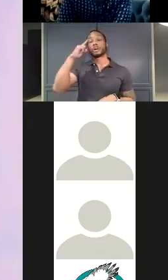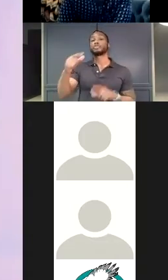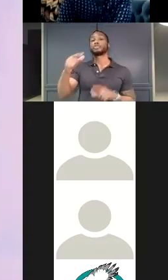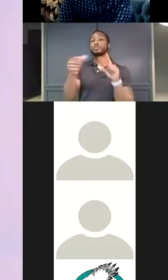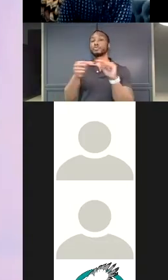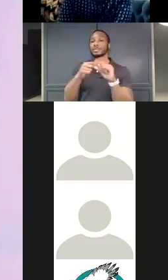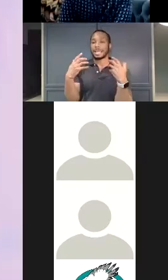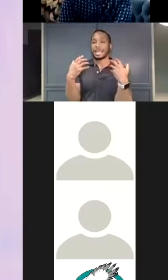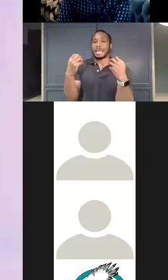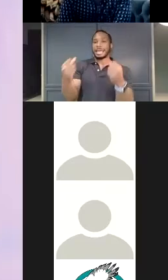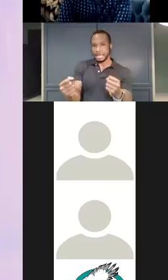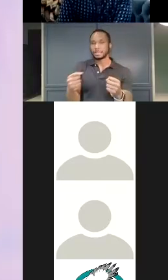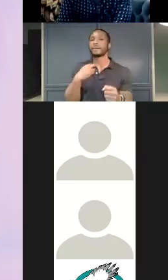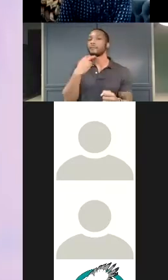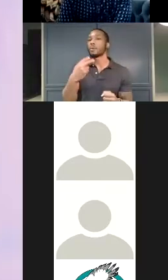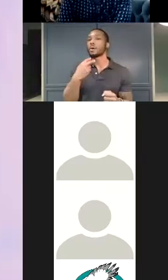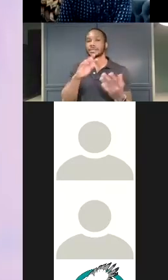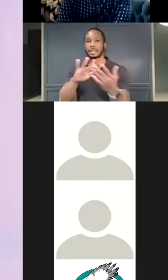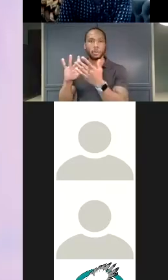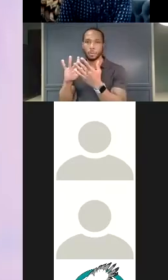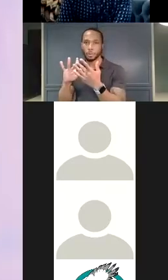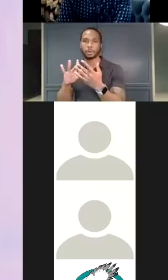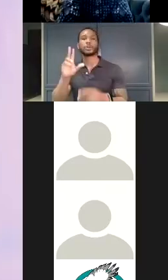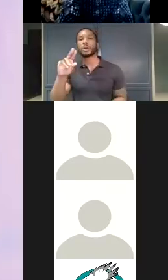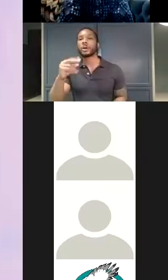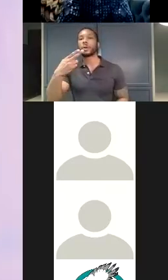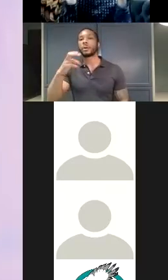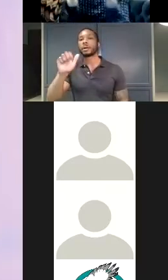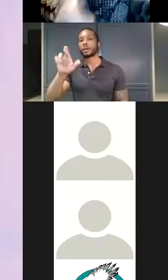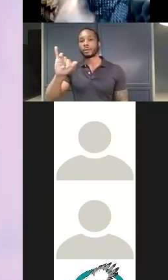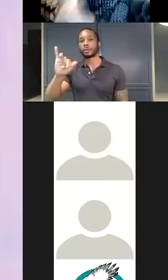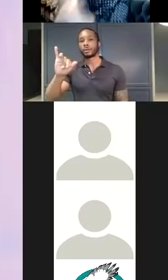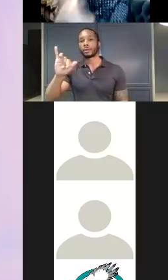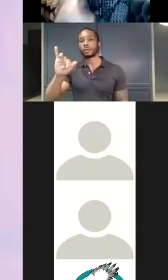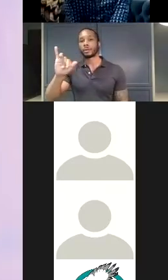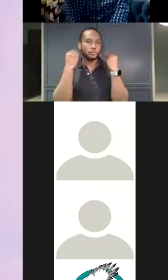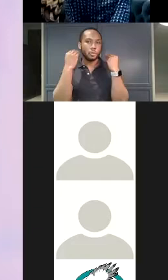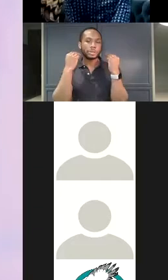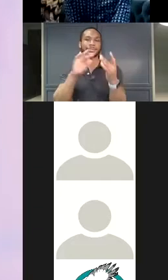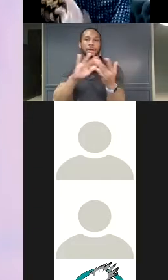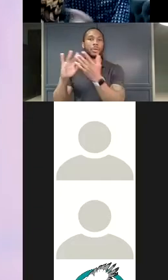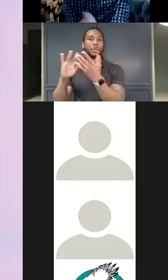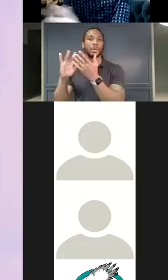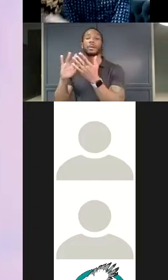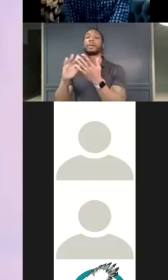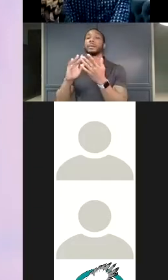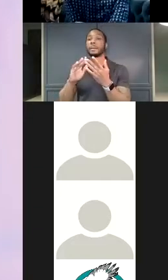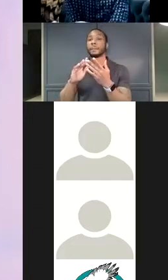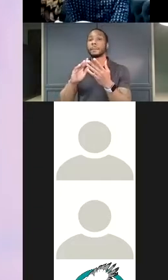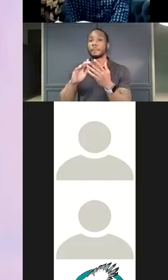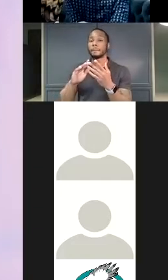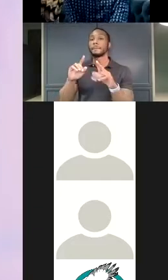Voices Network for a minute. No, hearing, but Yeah, I don't think it's as much synesthesia